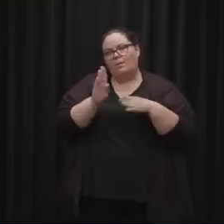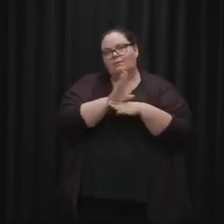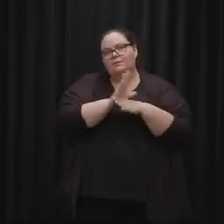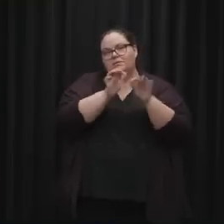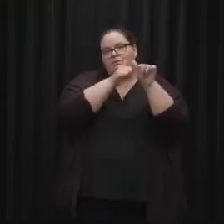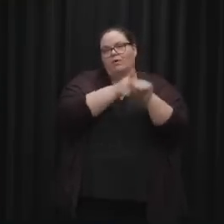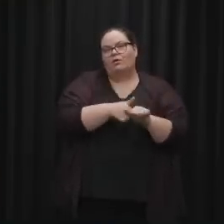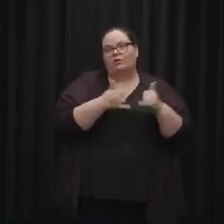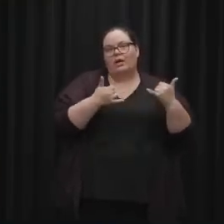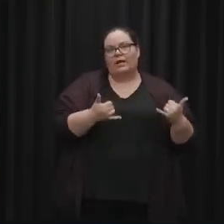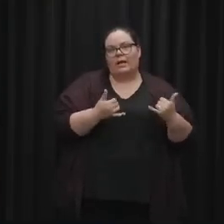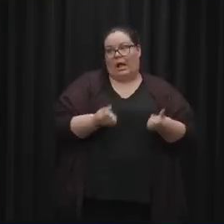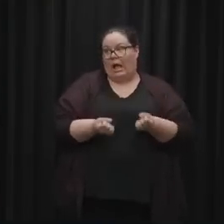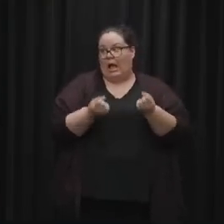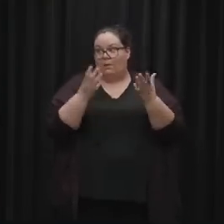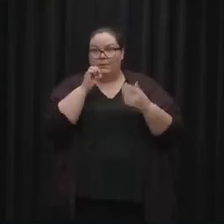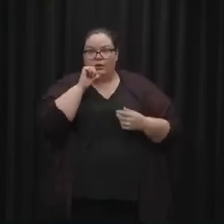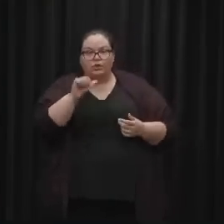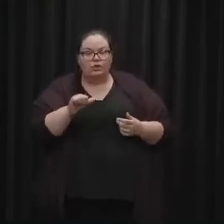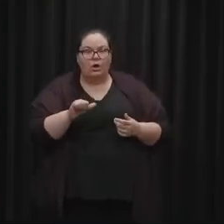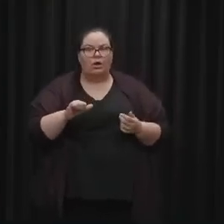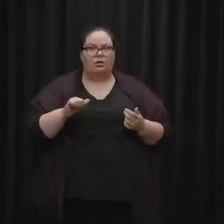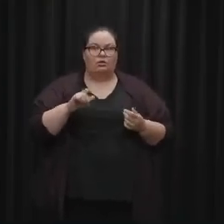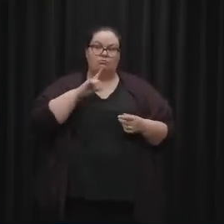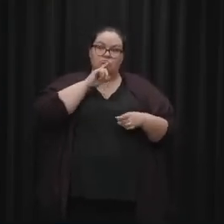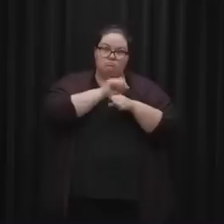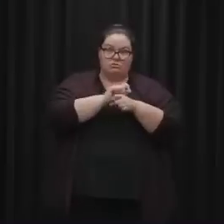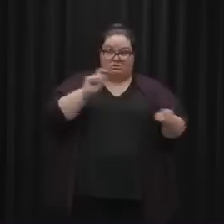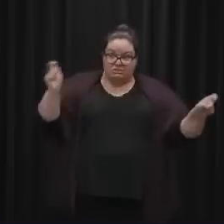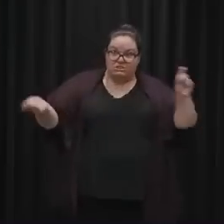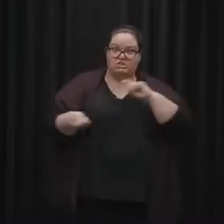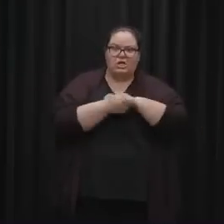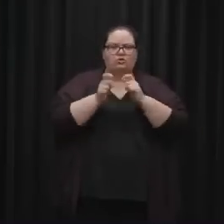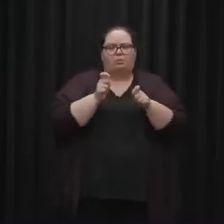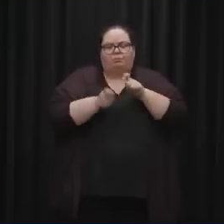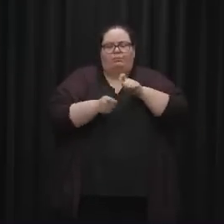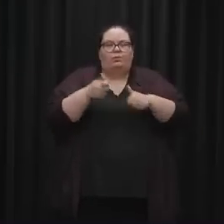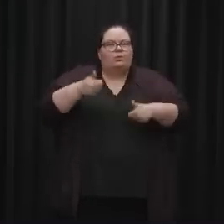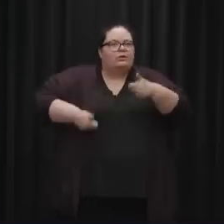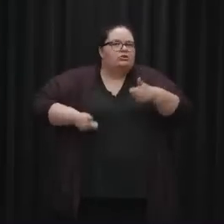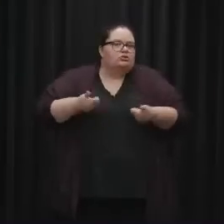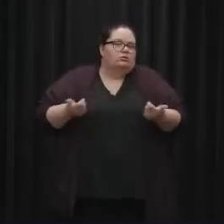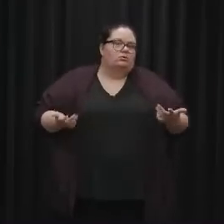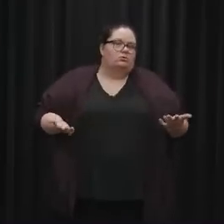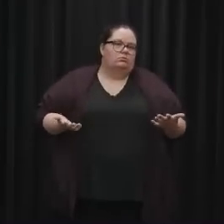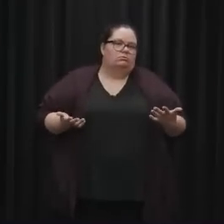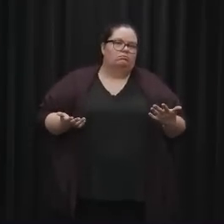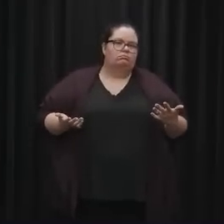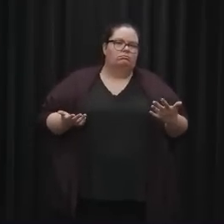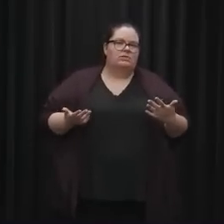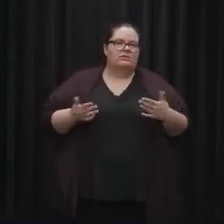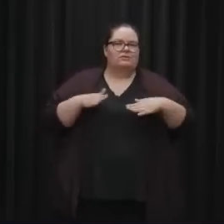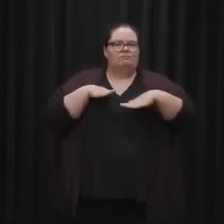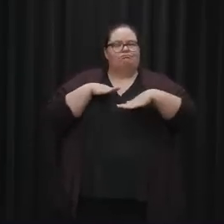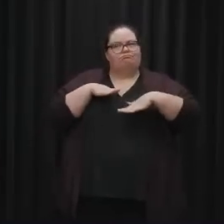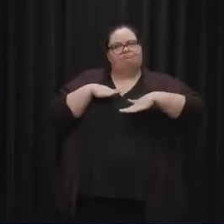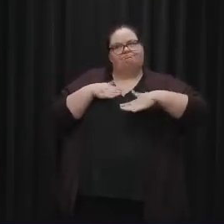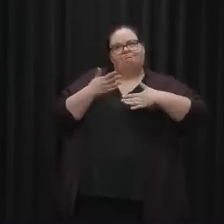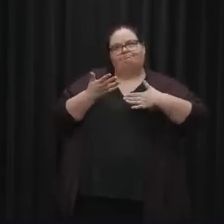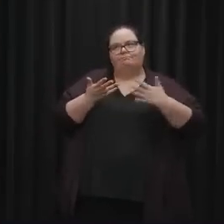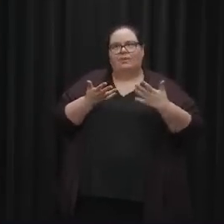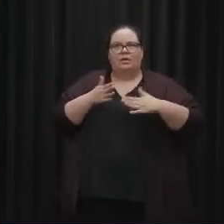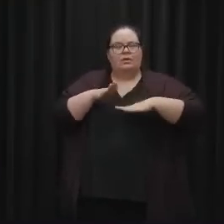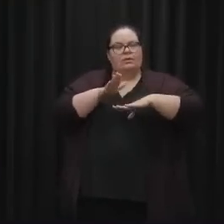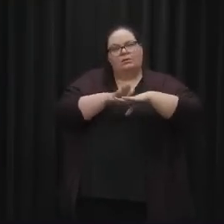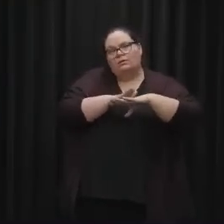are actually adhering to this? What kind of a step change is it? This is kind of a prelude to let people know that